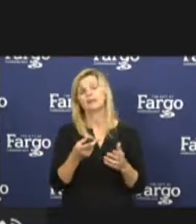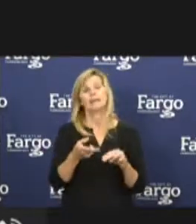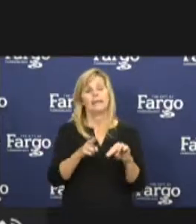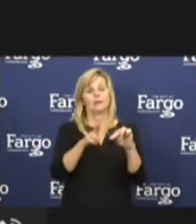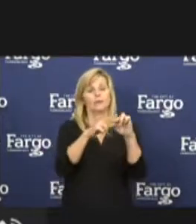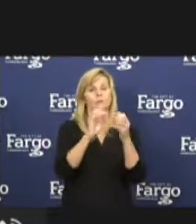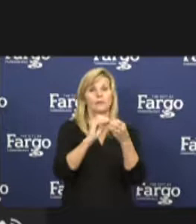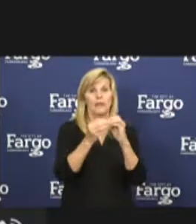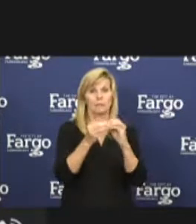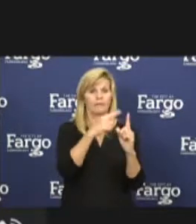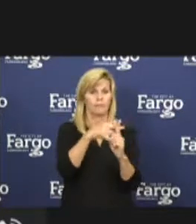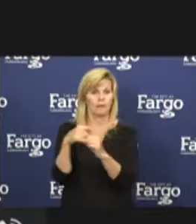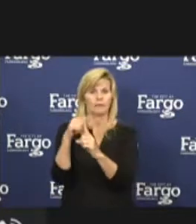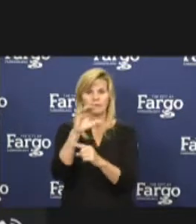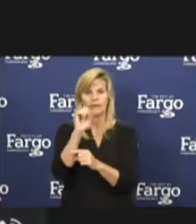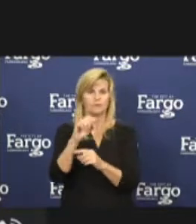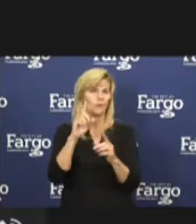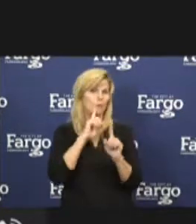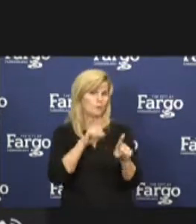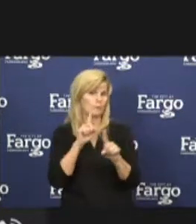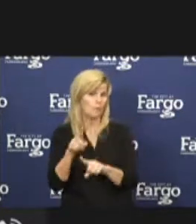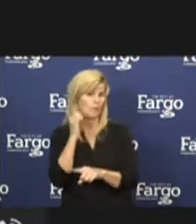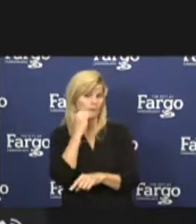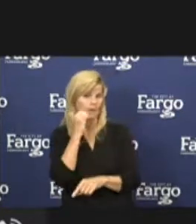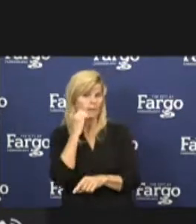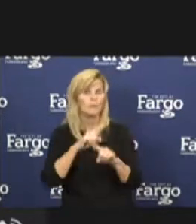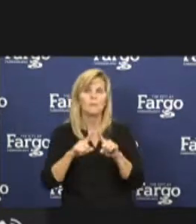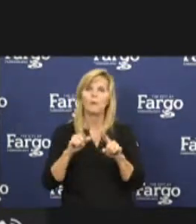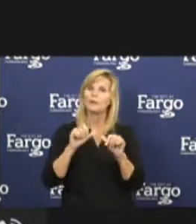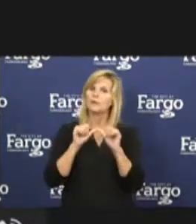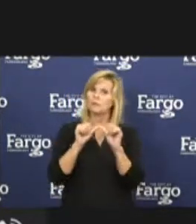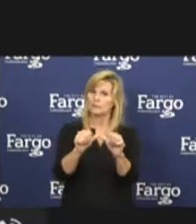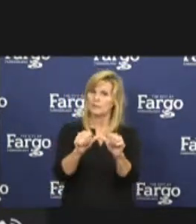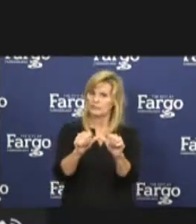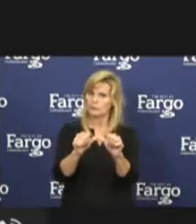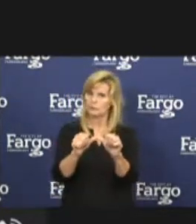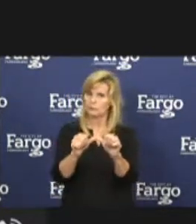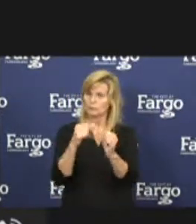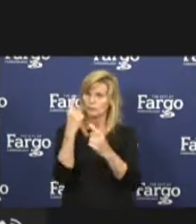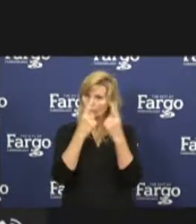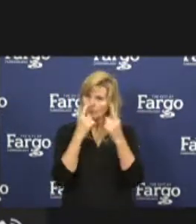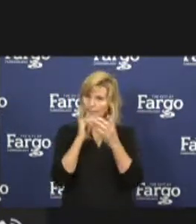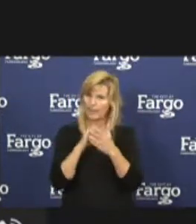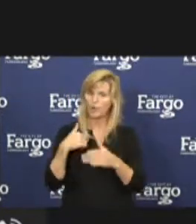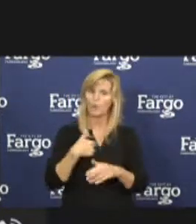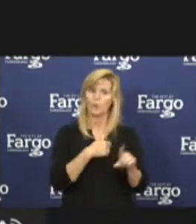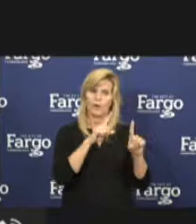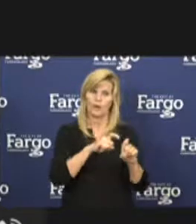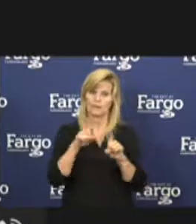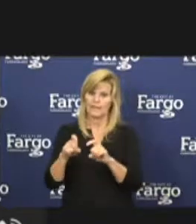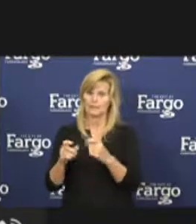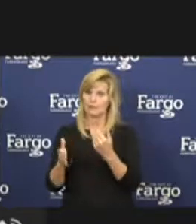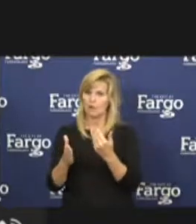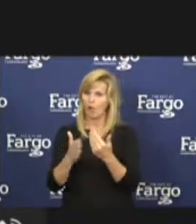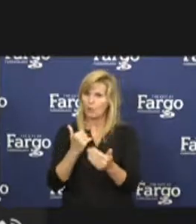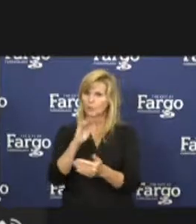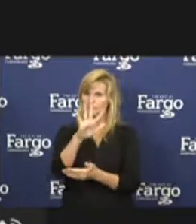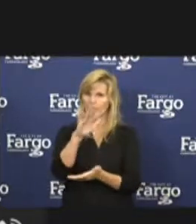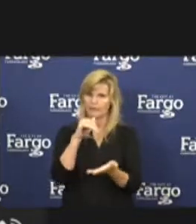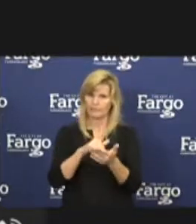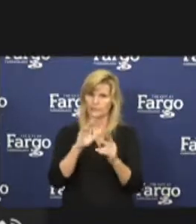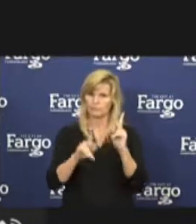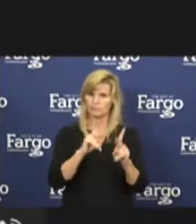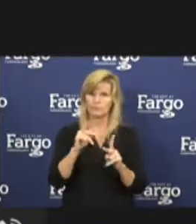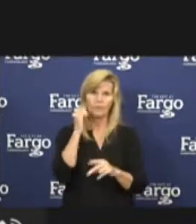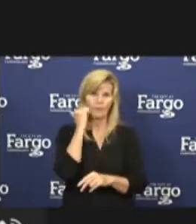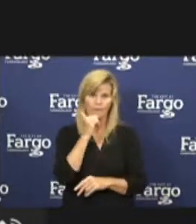positive cases we're reporting daily, but we need to keep this in context. We are testing close to 5,000